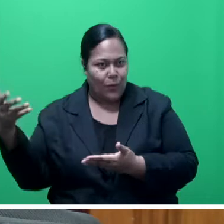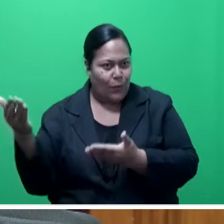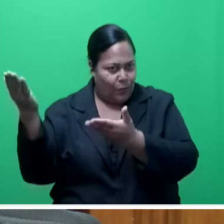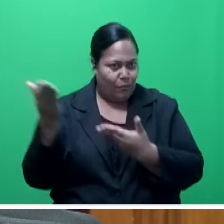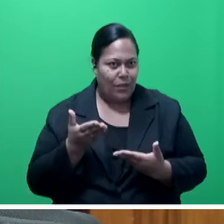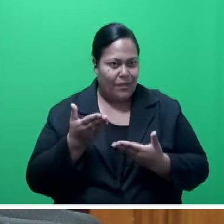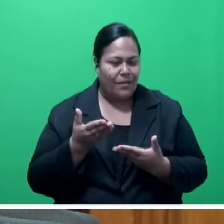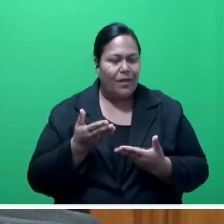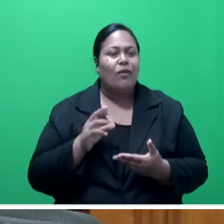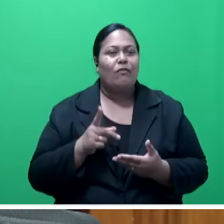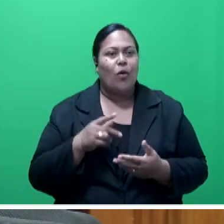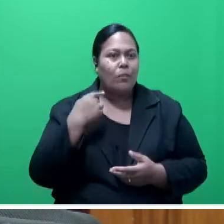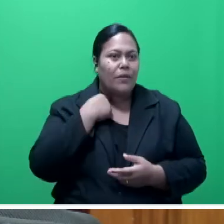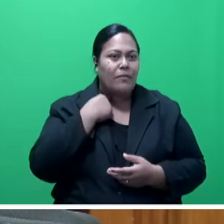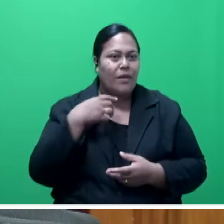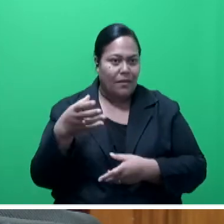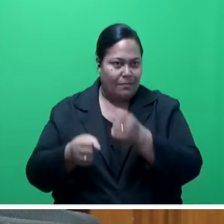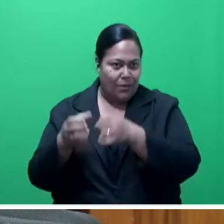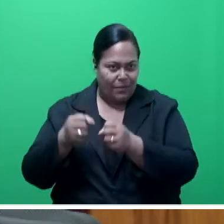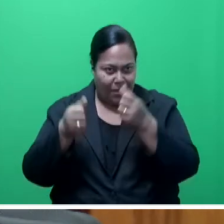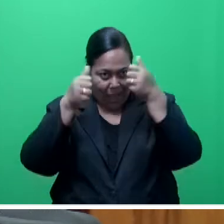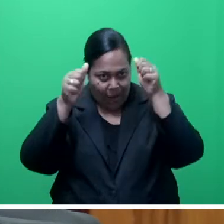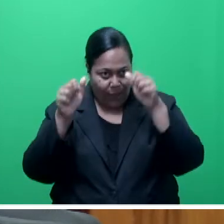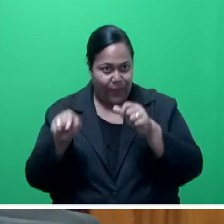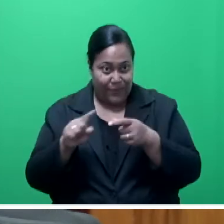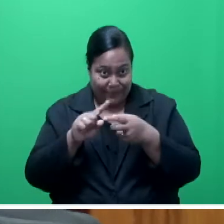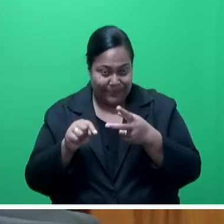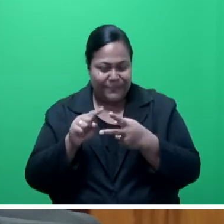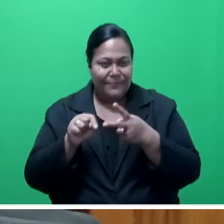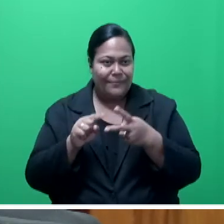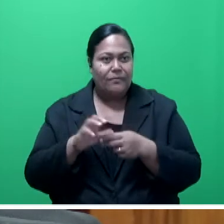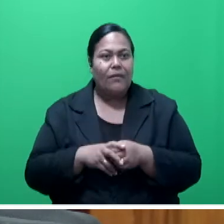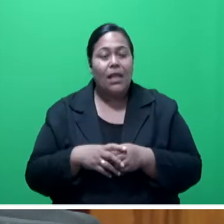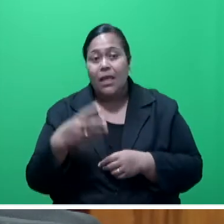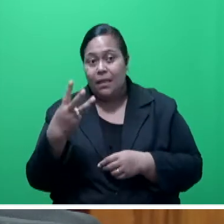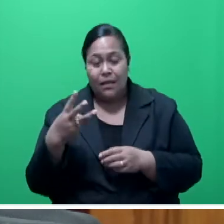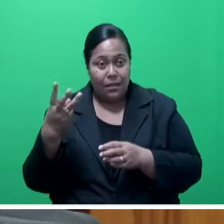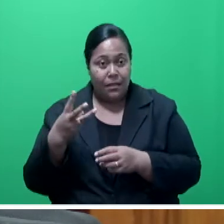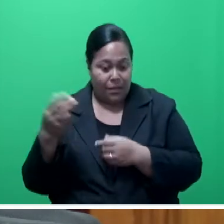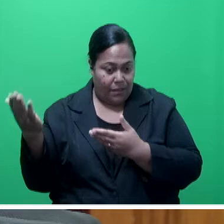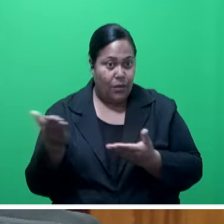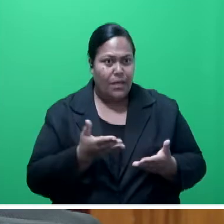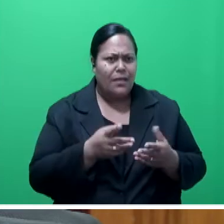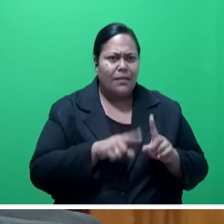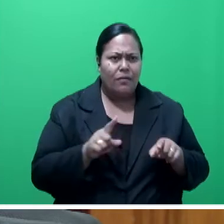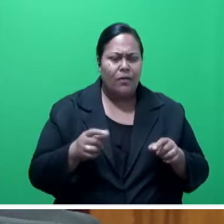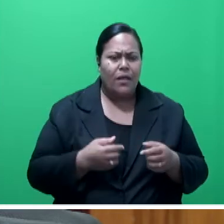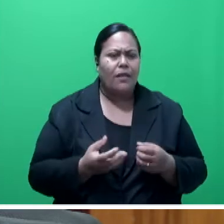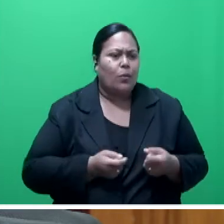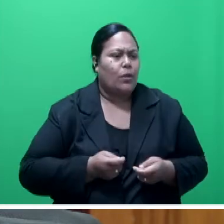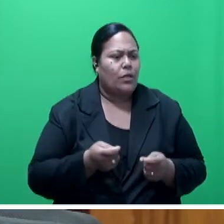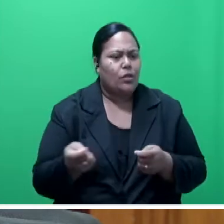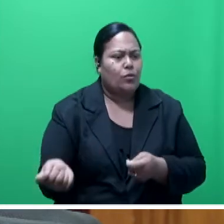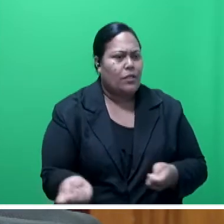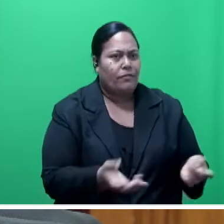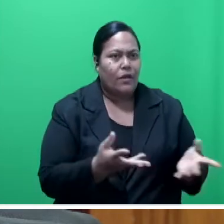breeds as part of the initial program. These 300 embryos were then transferred into local synchronized cattle at government stations in